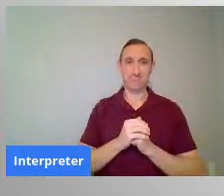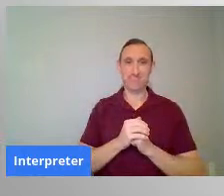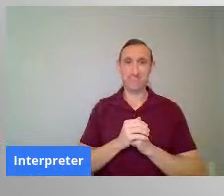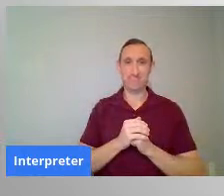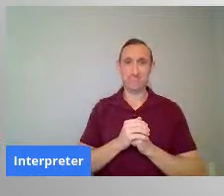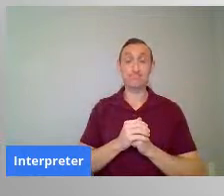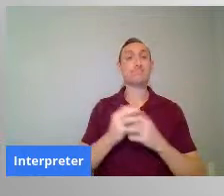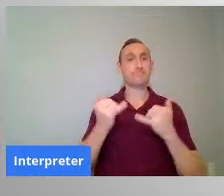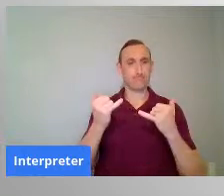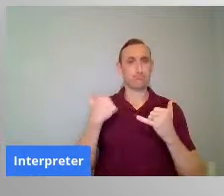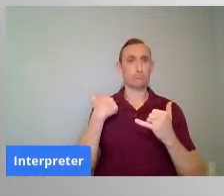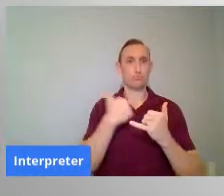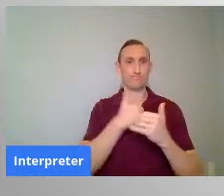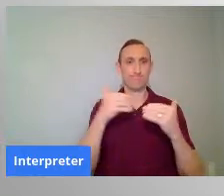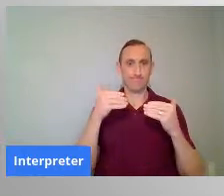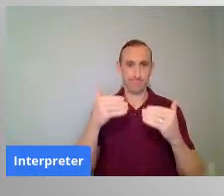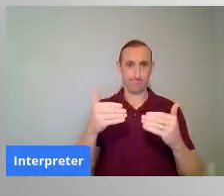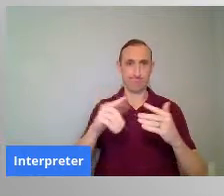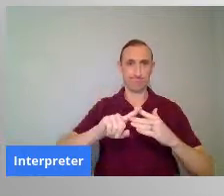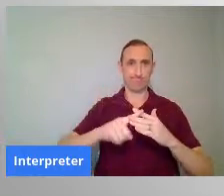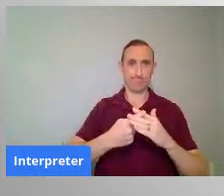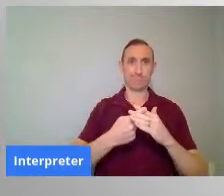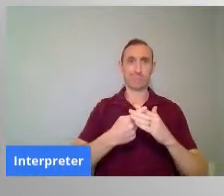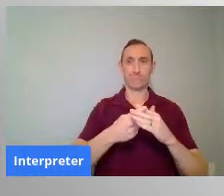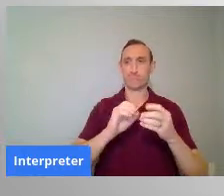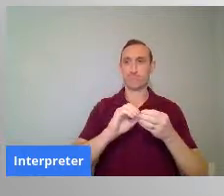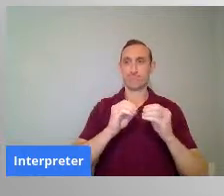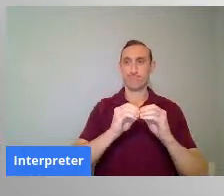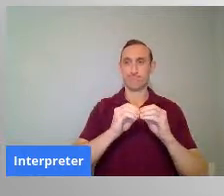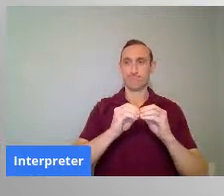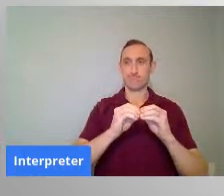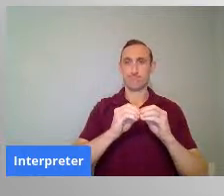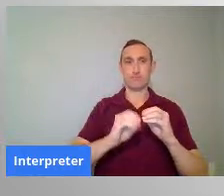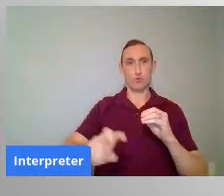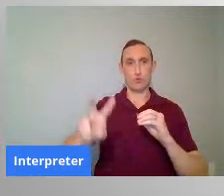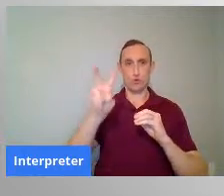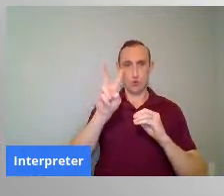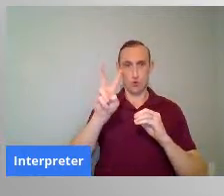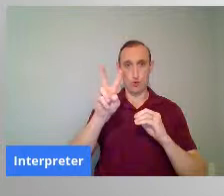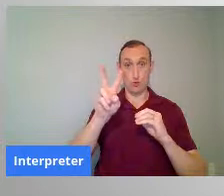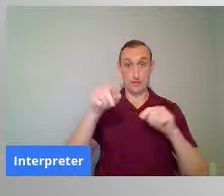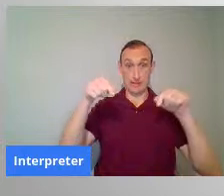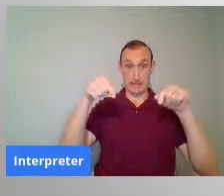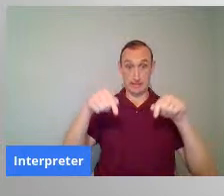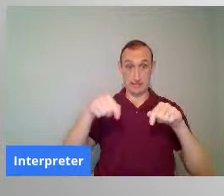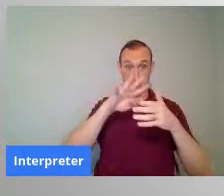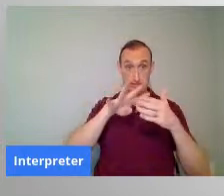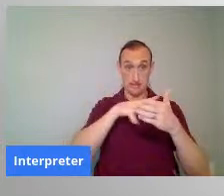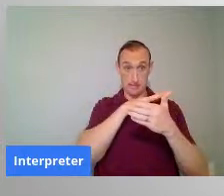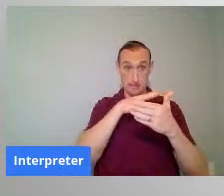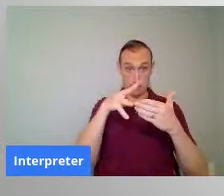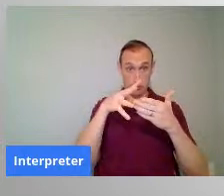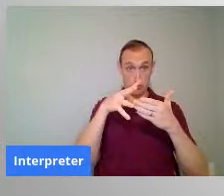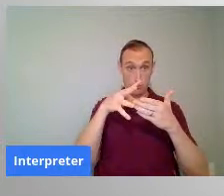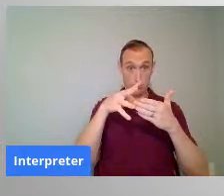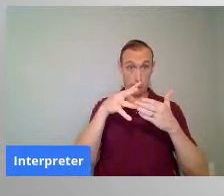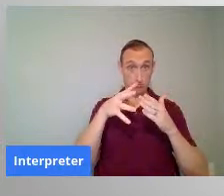Okay, we'll move forward to item number 2, which is to amend or adopt the agenda. The floor is